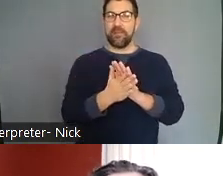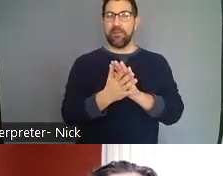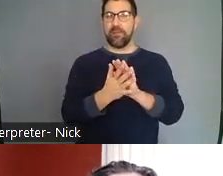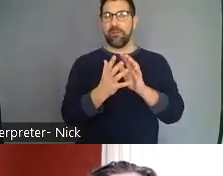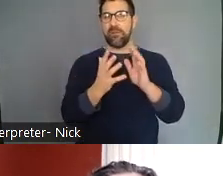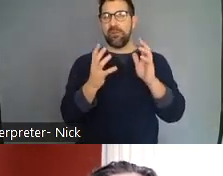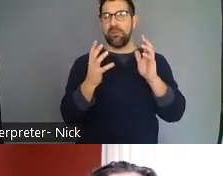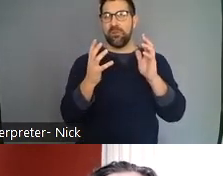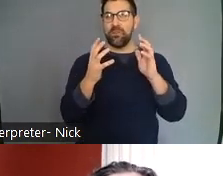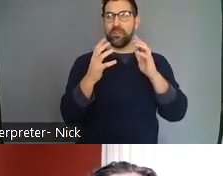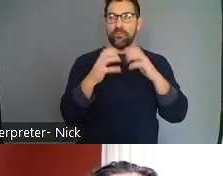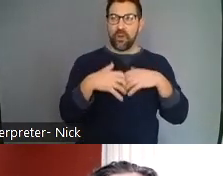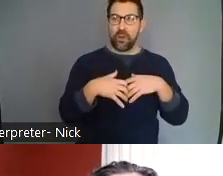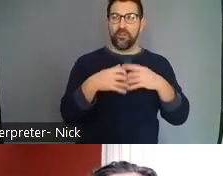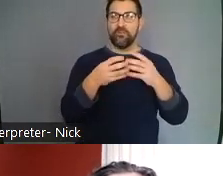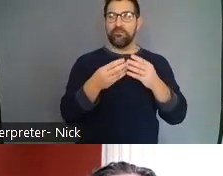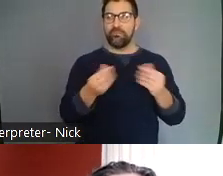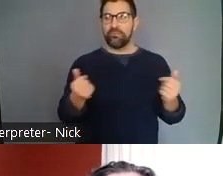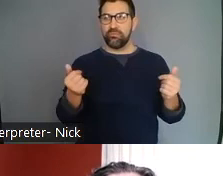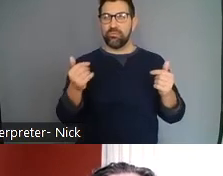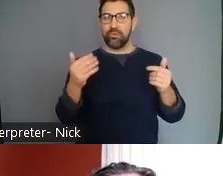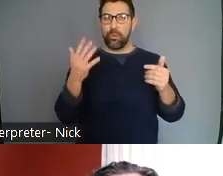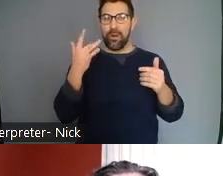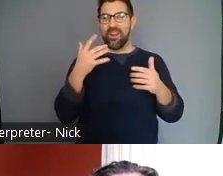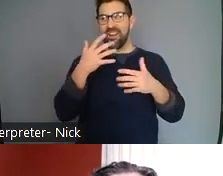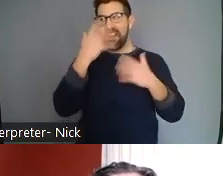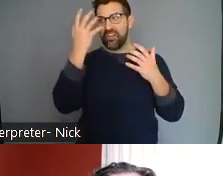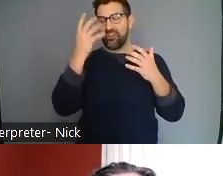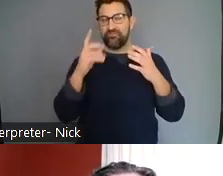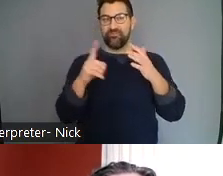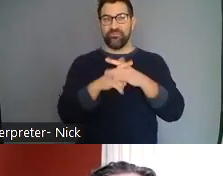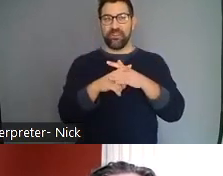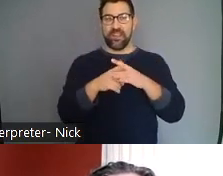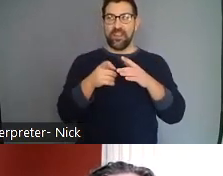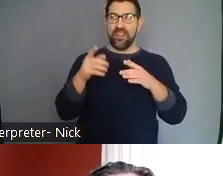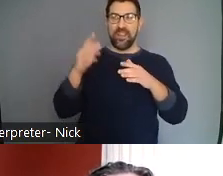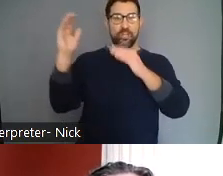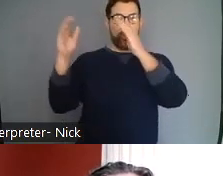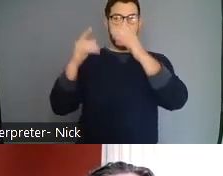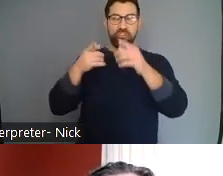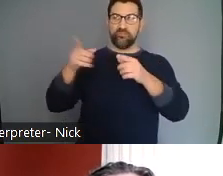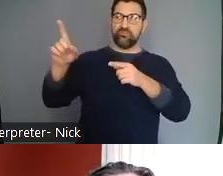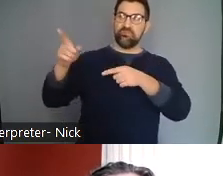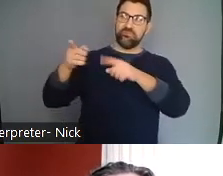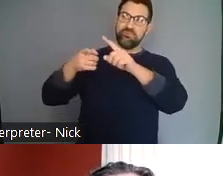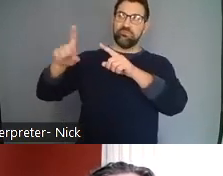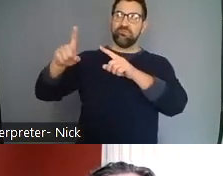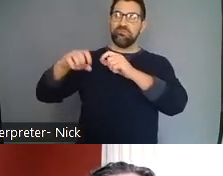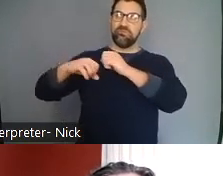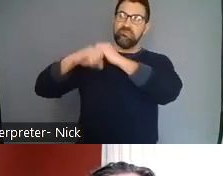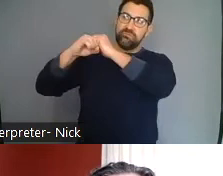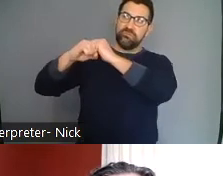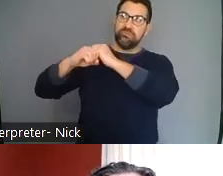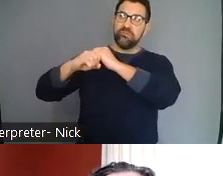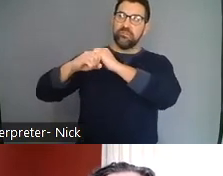devolve into anger and just straight up attacking the adults and sort of putting up a wall